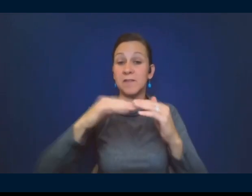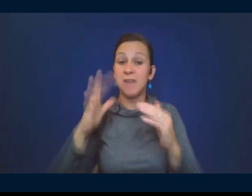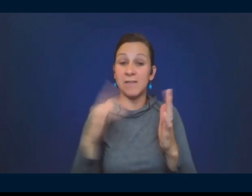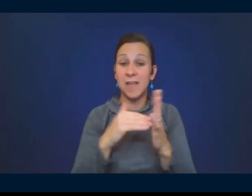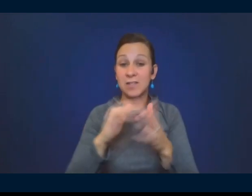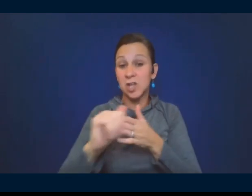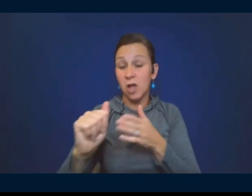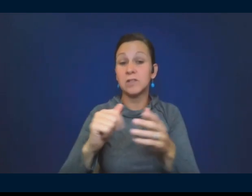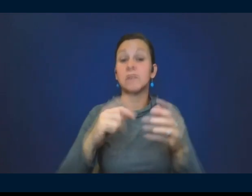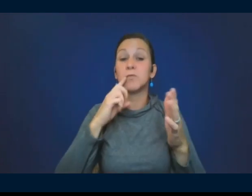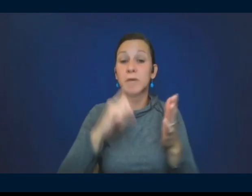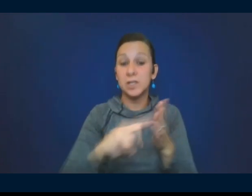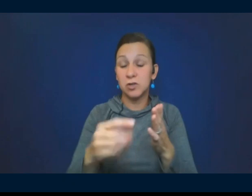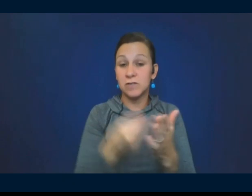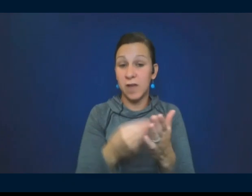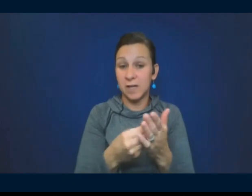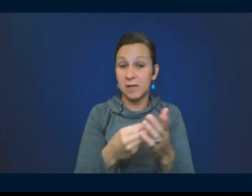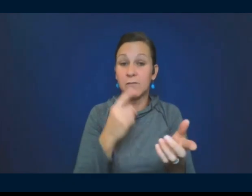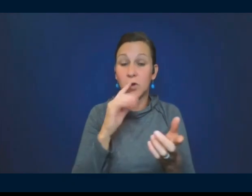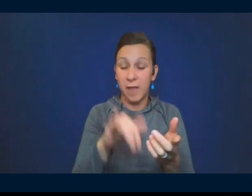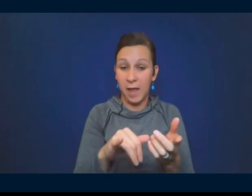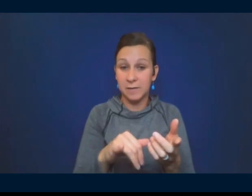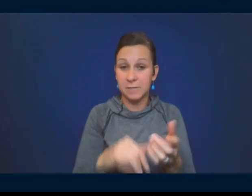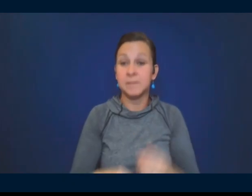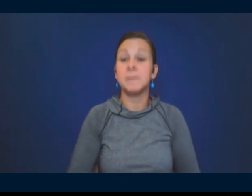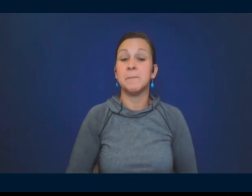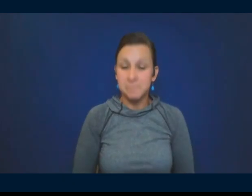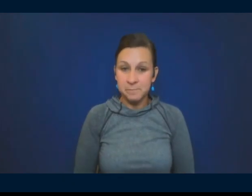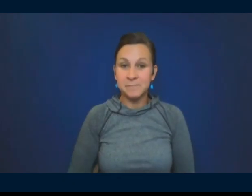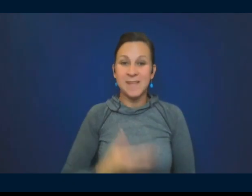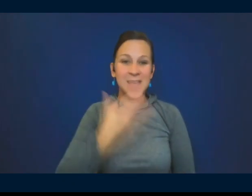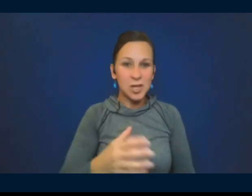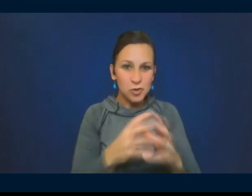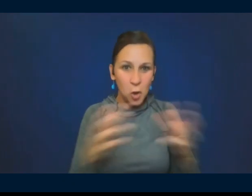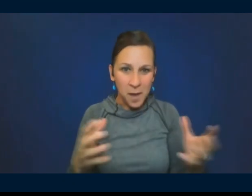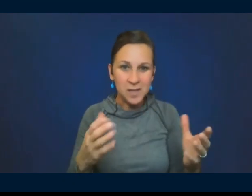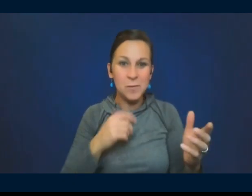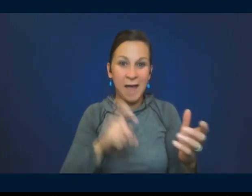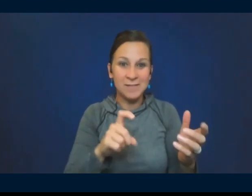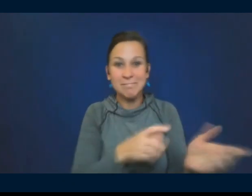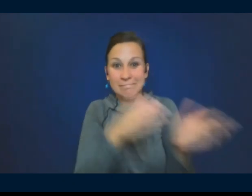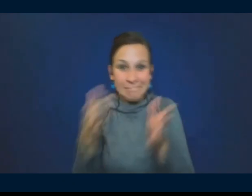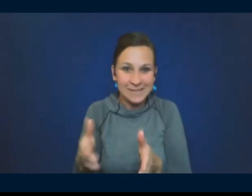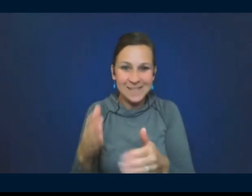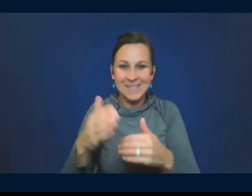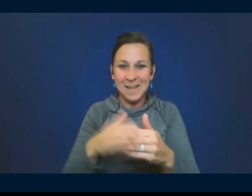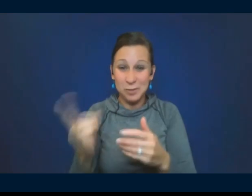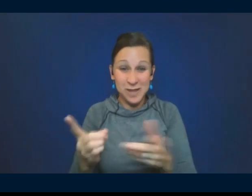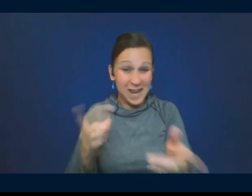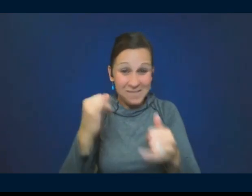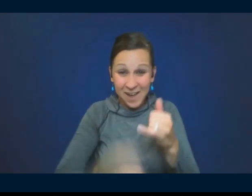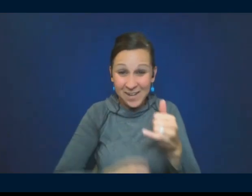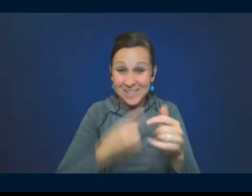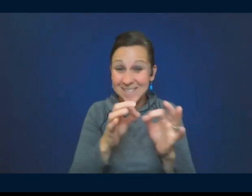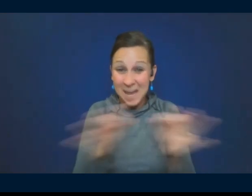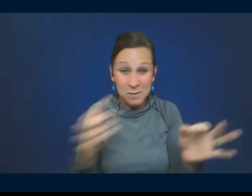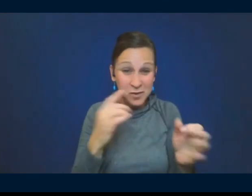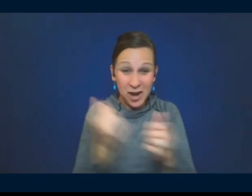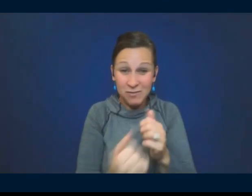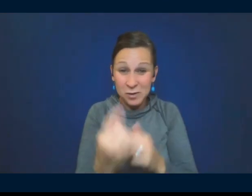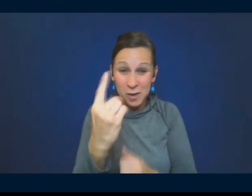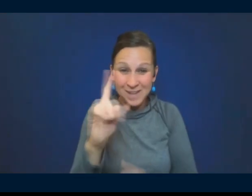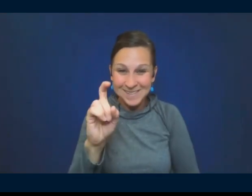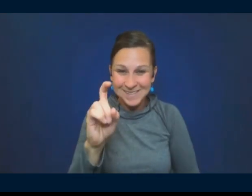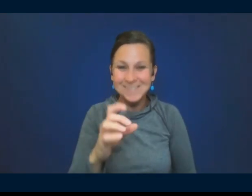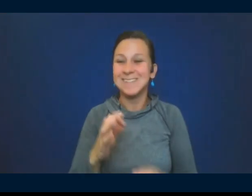research funding for summer research. Thank you so much, Dr. Bala. We do have to move to the next, so do you have a final statement for everyone?